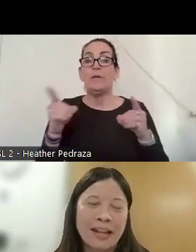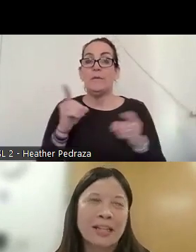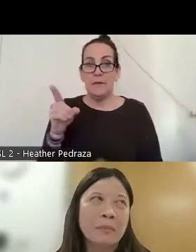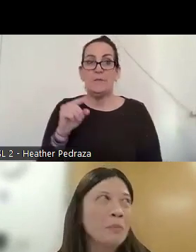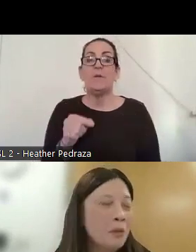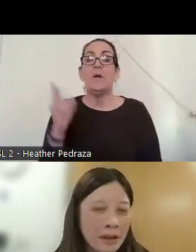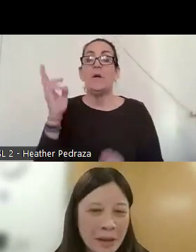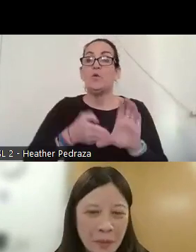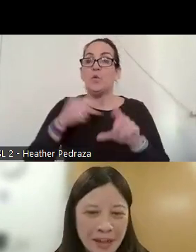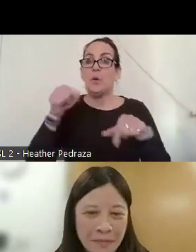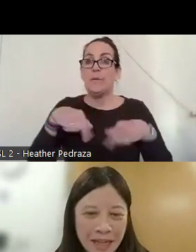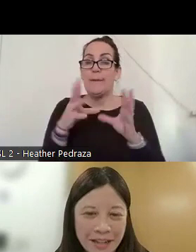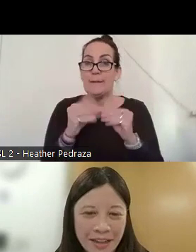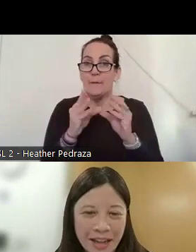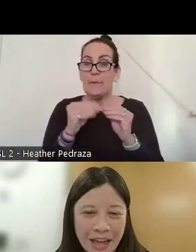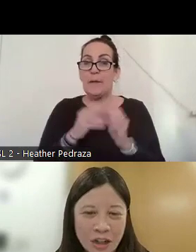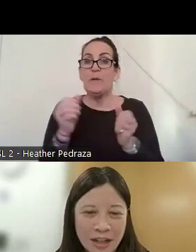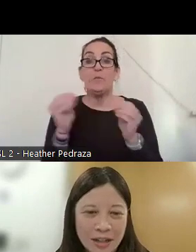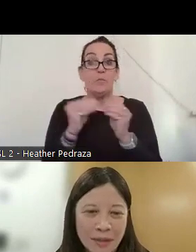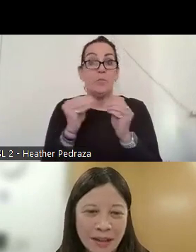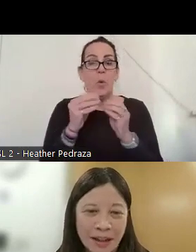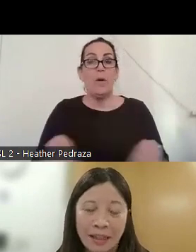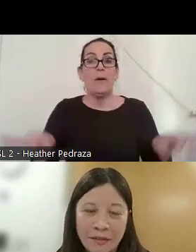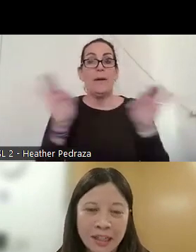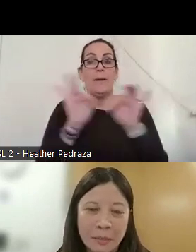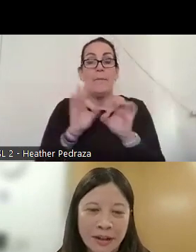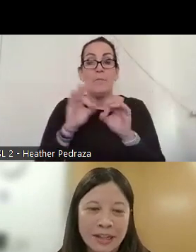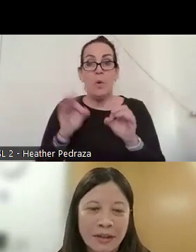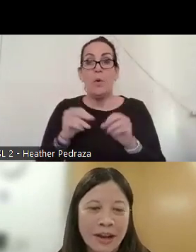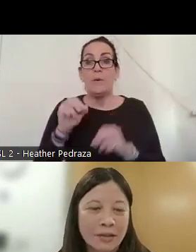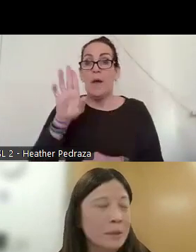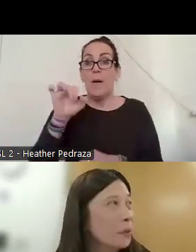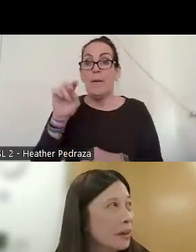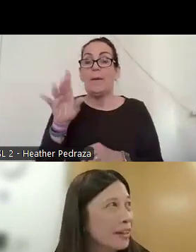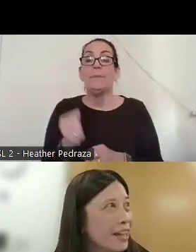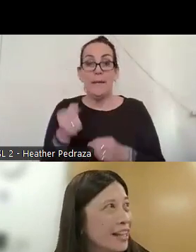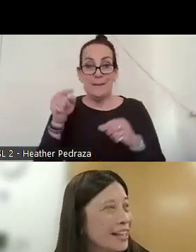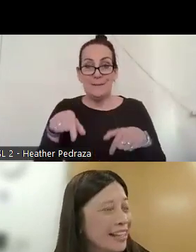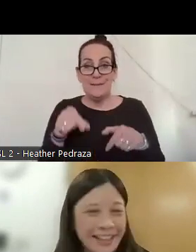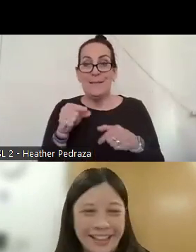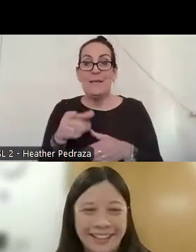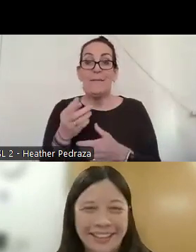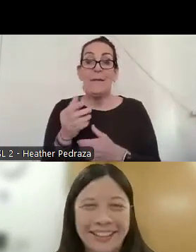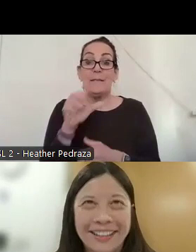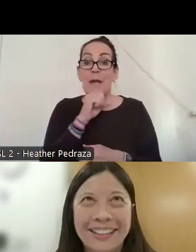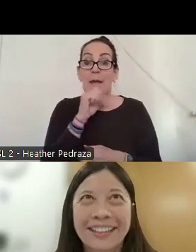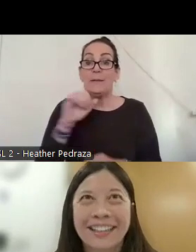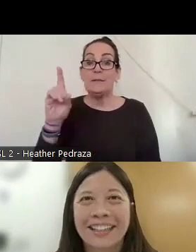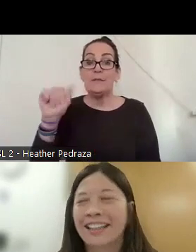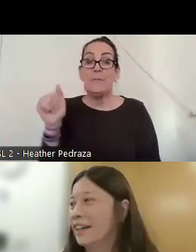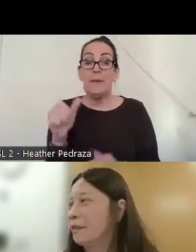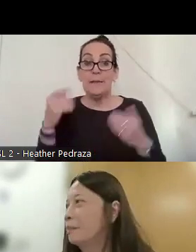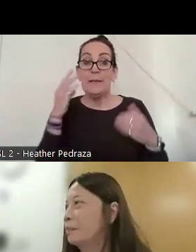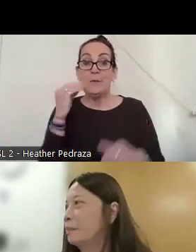to provide us with more important updates on the Aging and Disability Lived Experience Advisory Board. Wonderful. Thank you, Wynn.